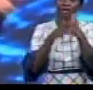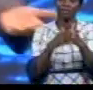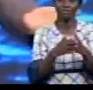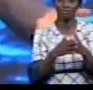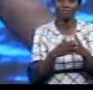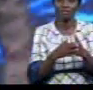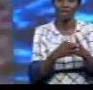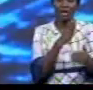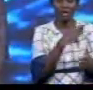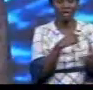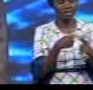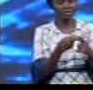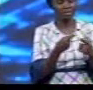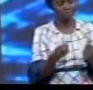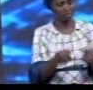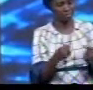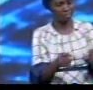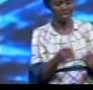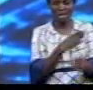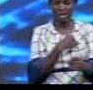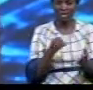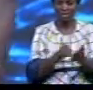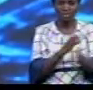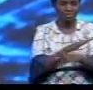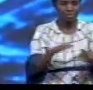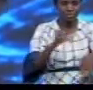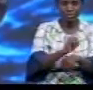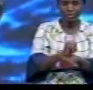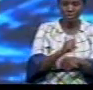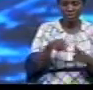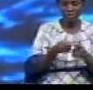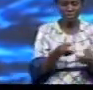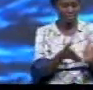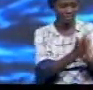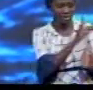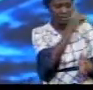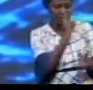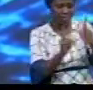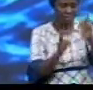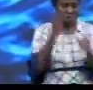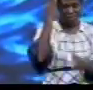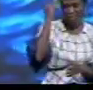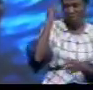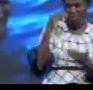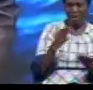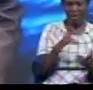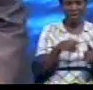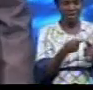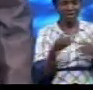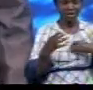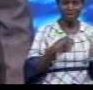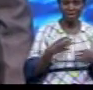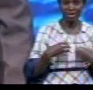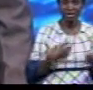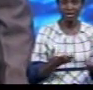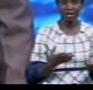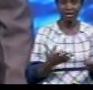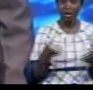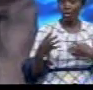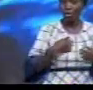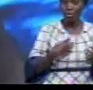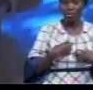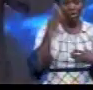say, why? I don't understand why. And you complain. Complaints will not charge the